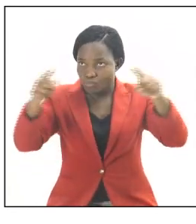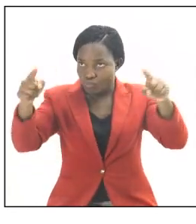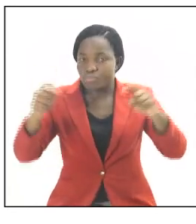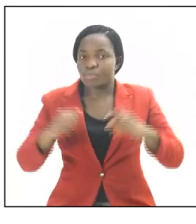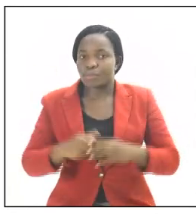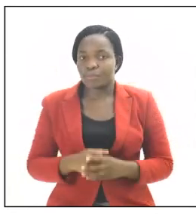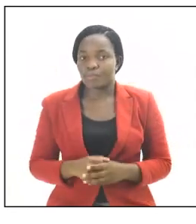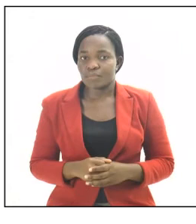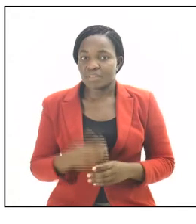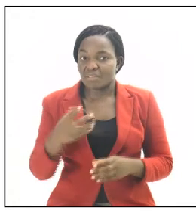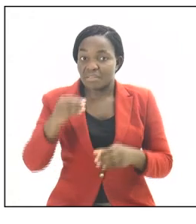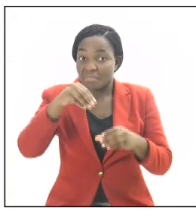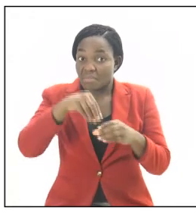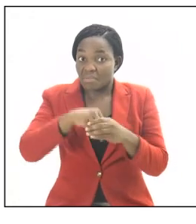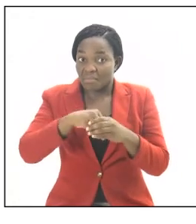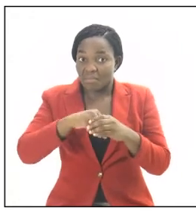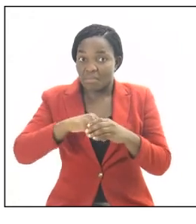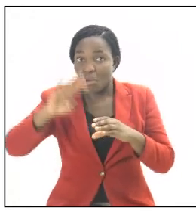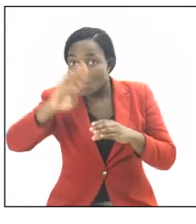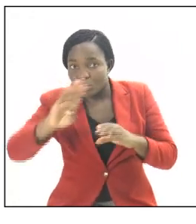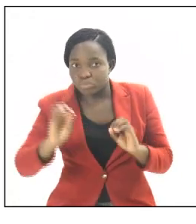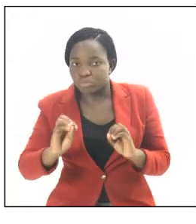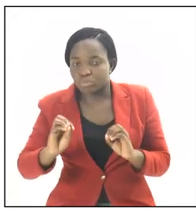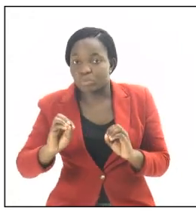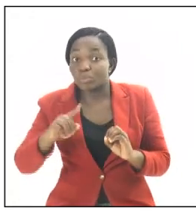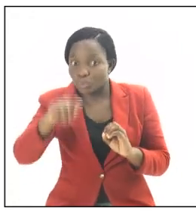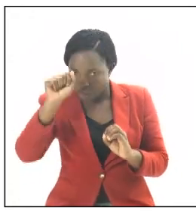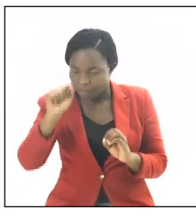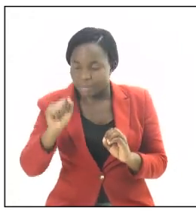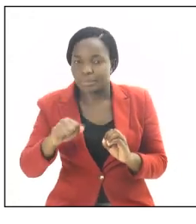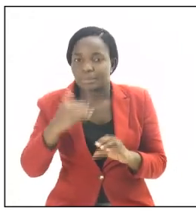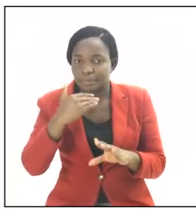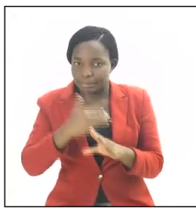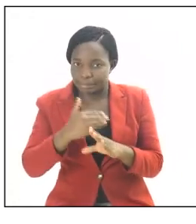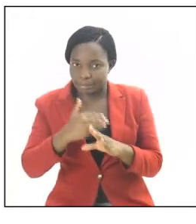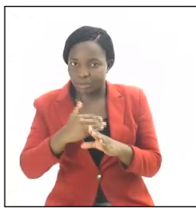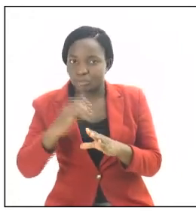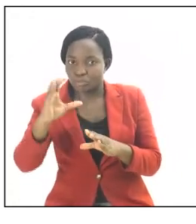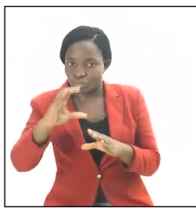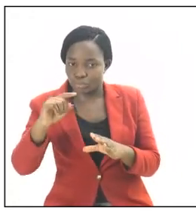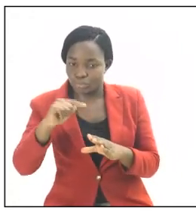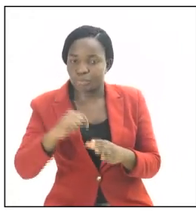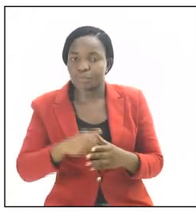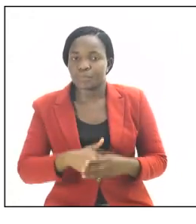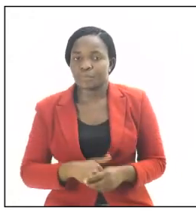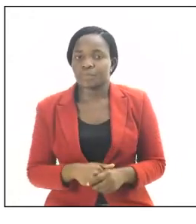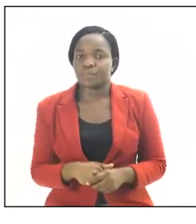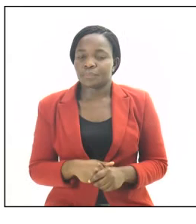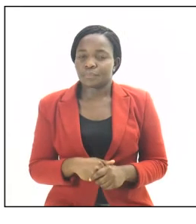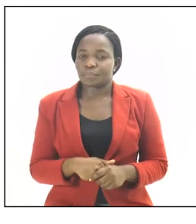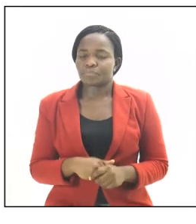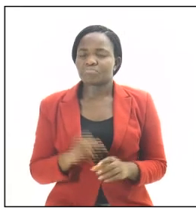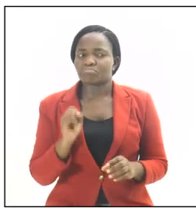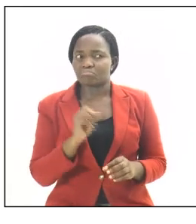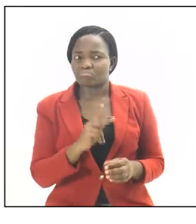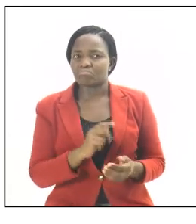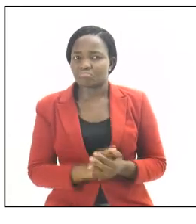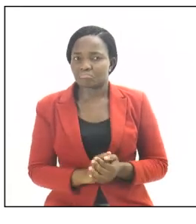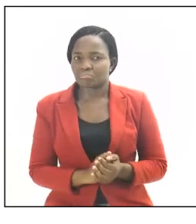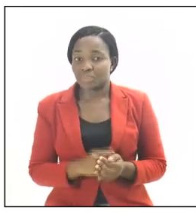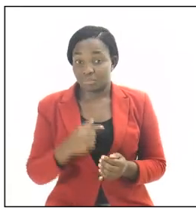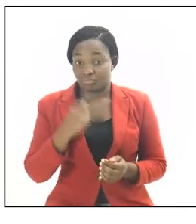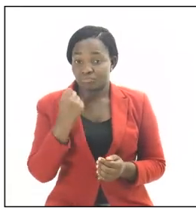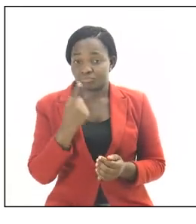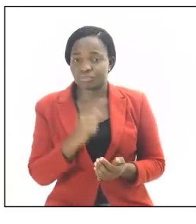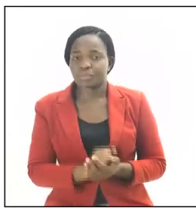it is not part of the shaded area, we need to work out the circumference of the semicircle. Okay, I